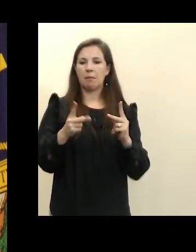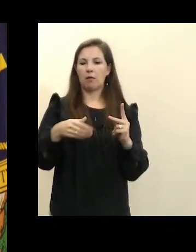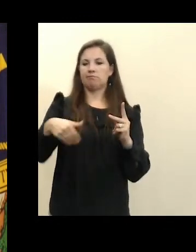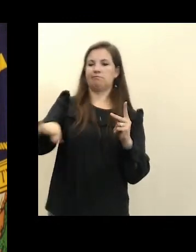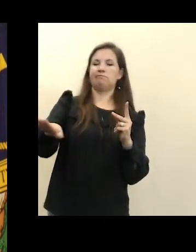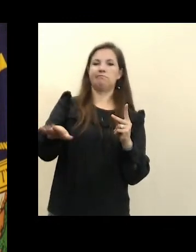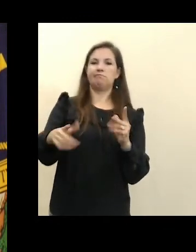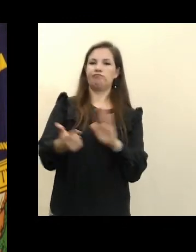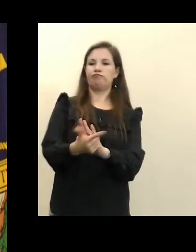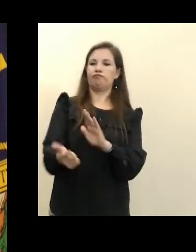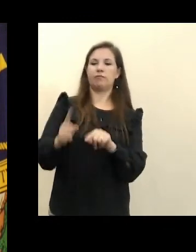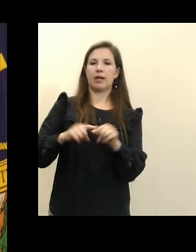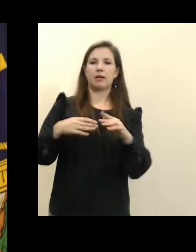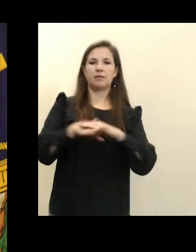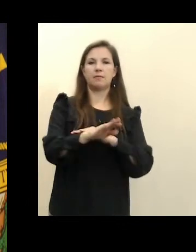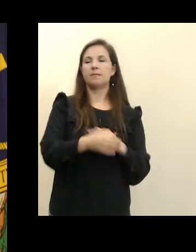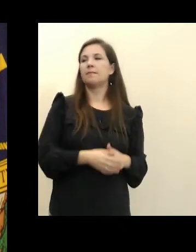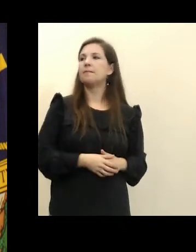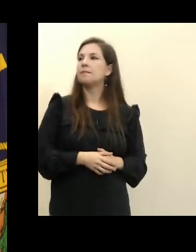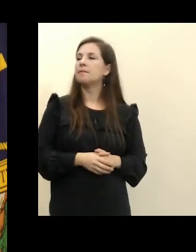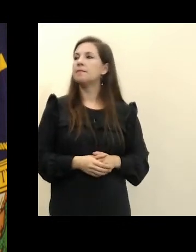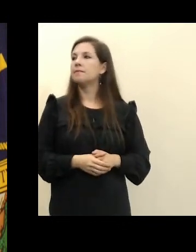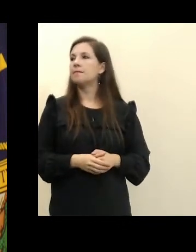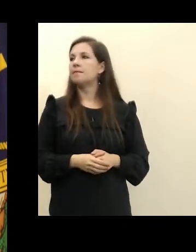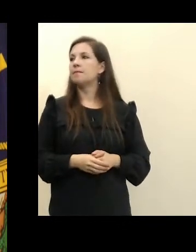Where is it?